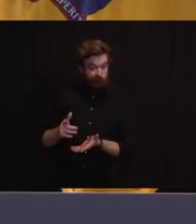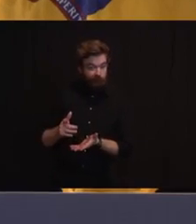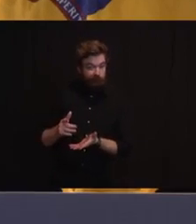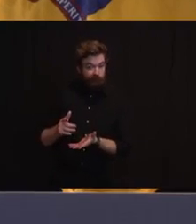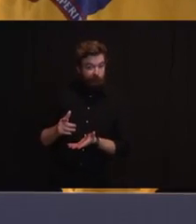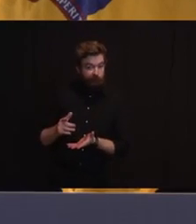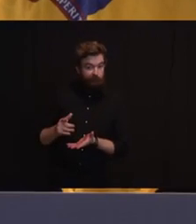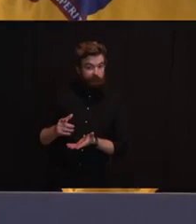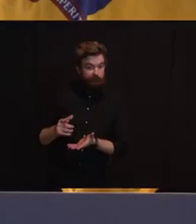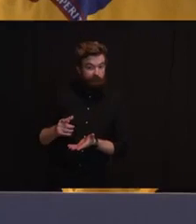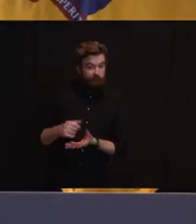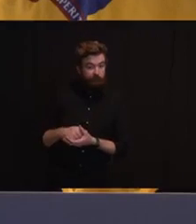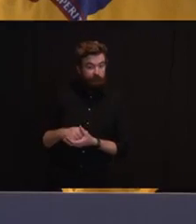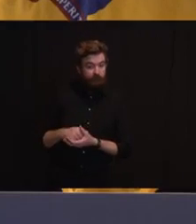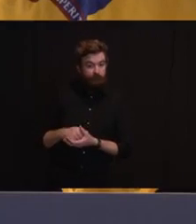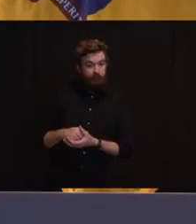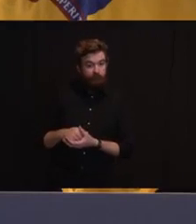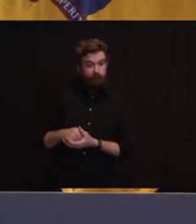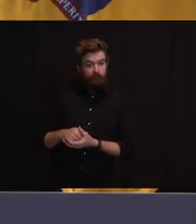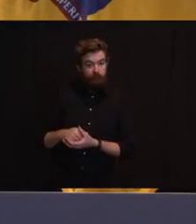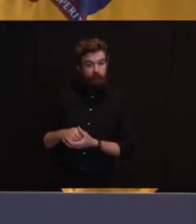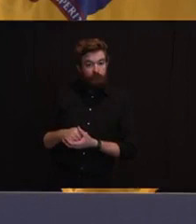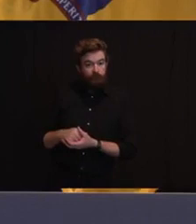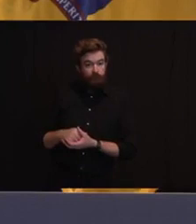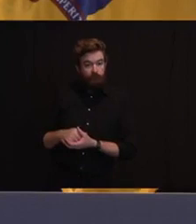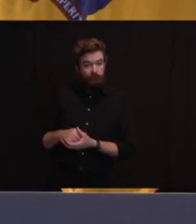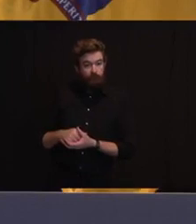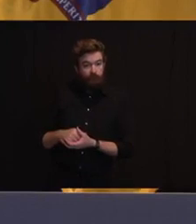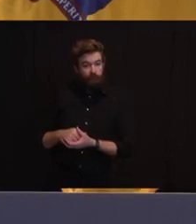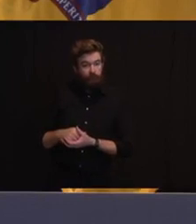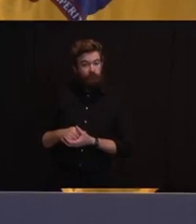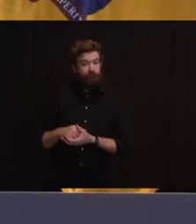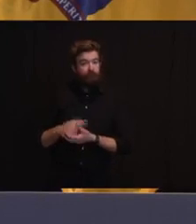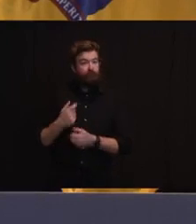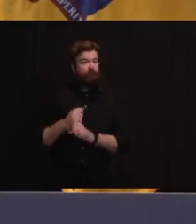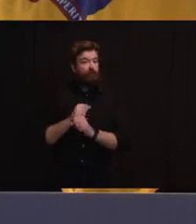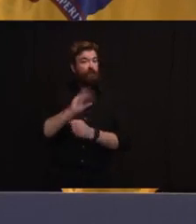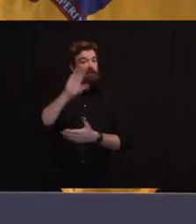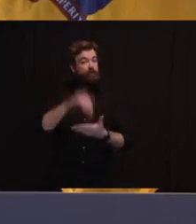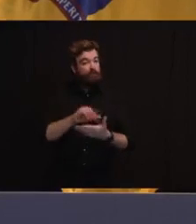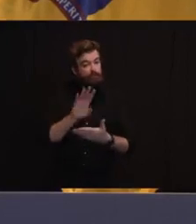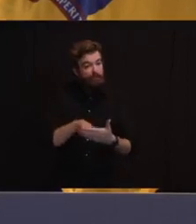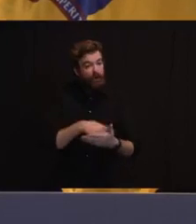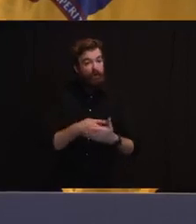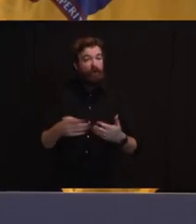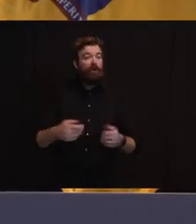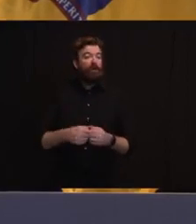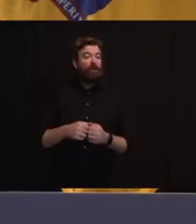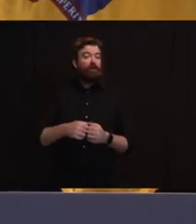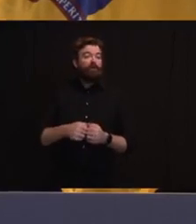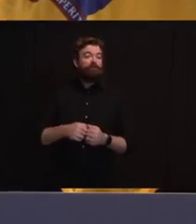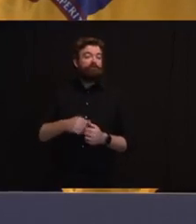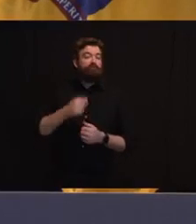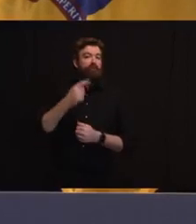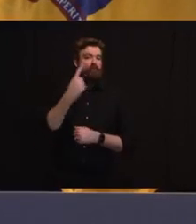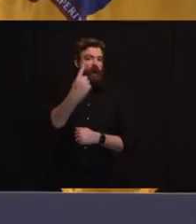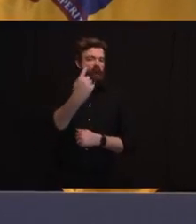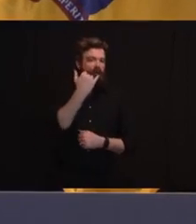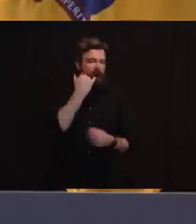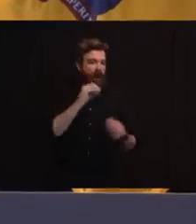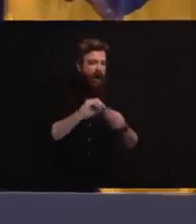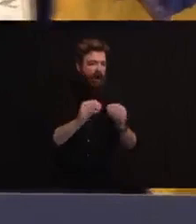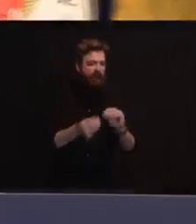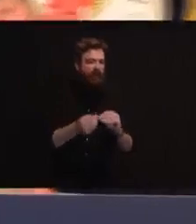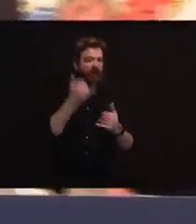scheduling versus what's convenient for you? Phone number we'll come back to you on. Anything about our neighbors, and then especially racial